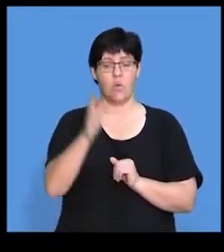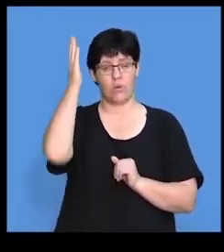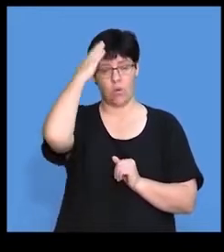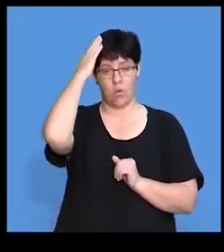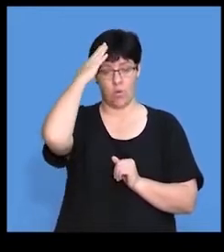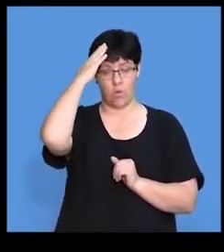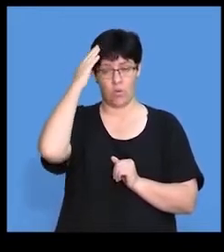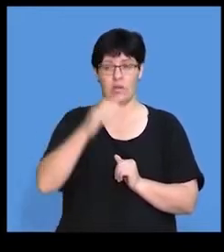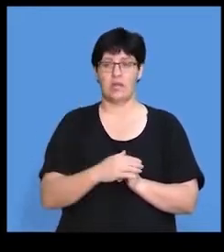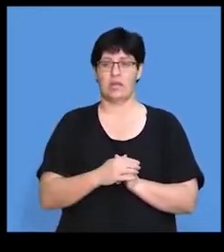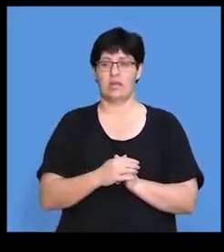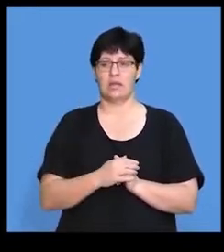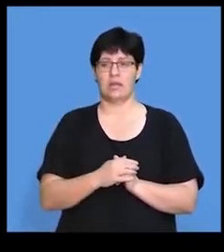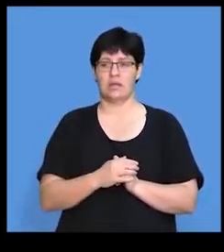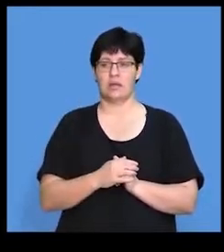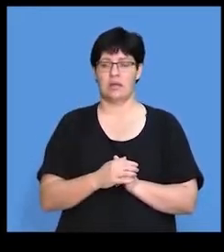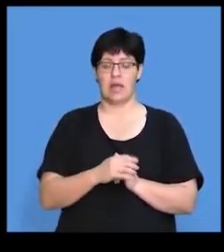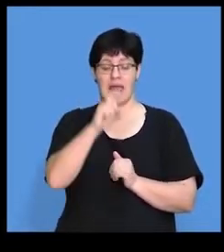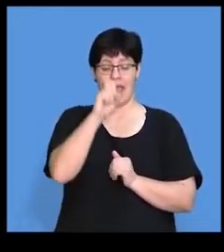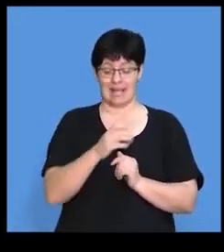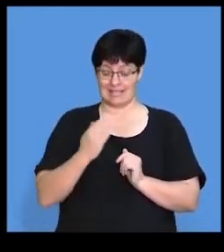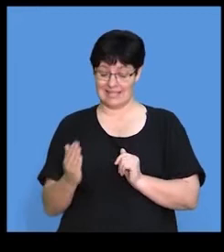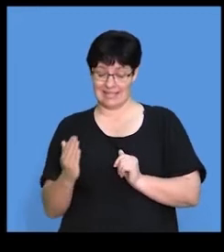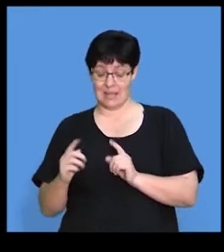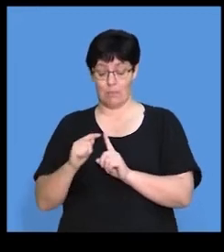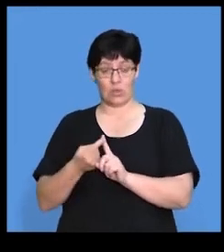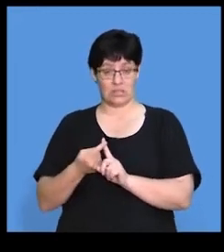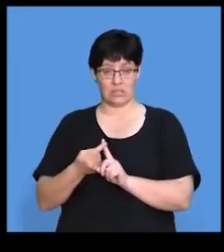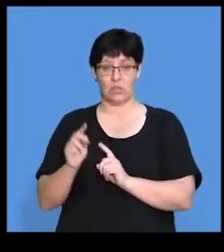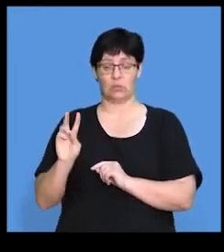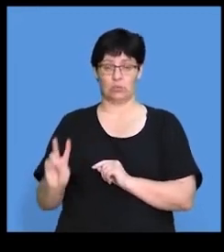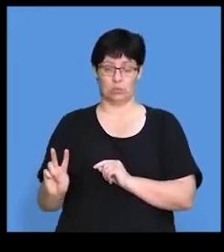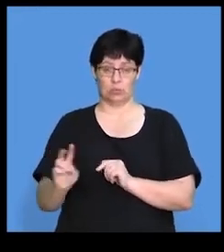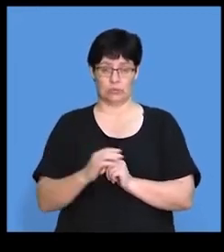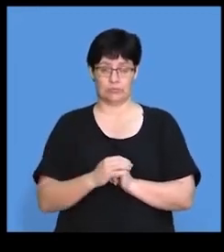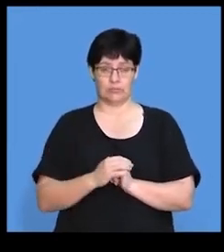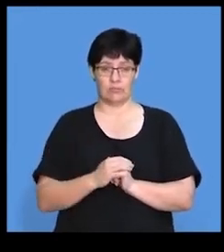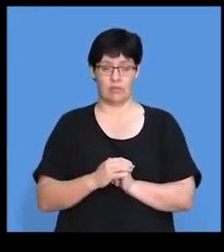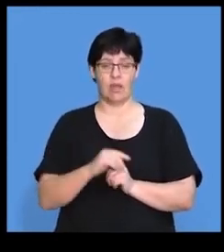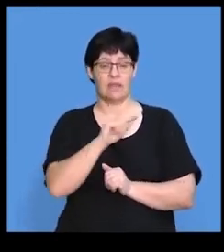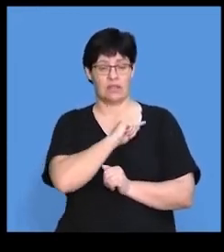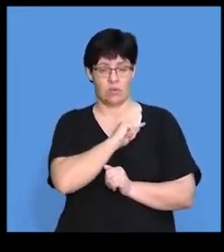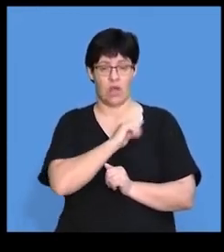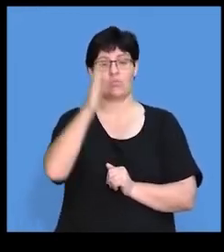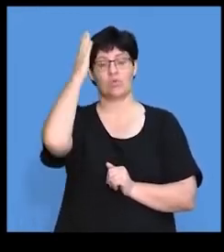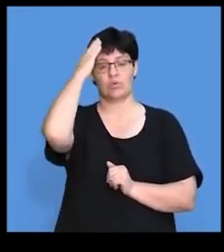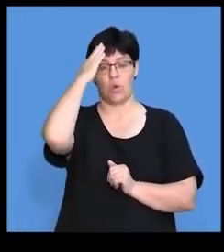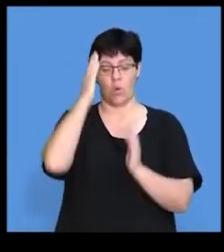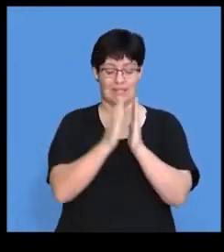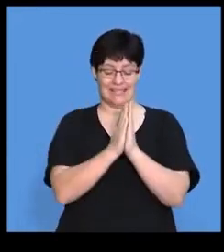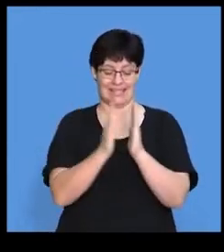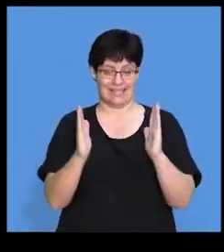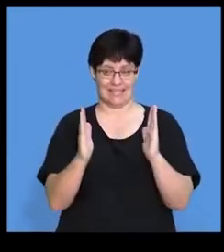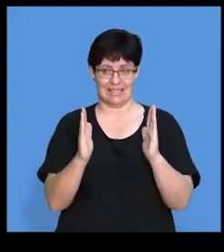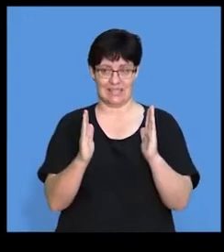we also know that the x-coordinate of this point is 2. So therefore, we know that the distance